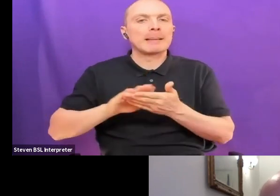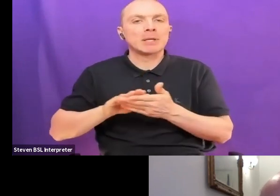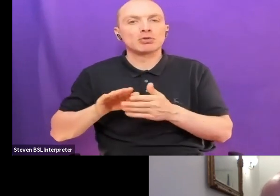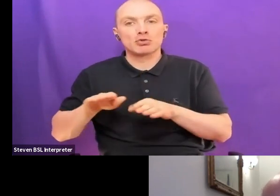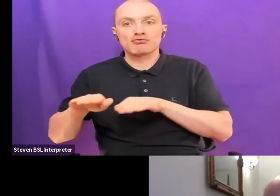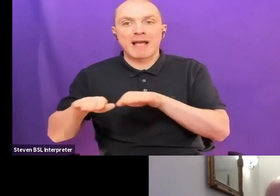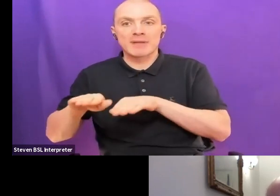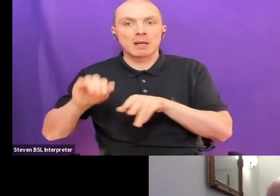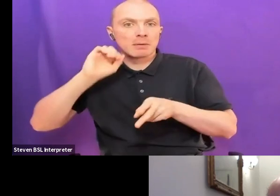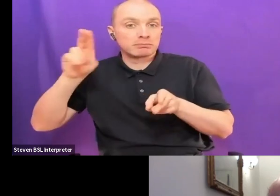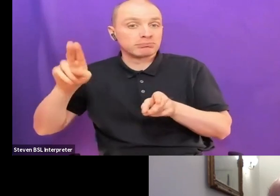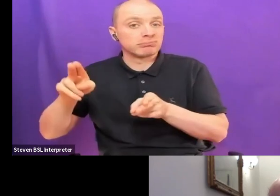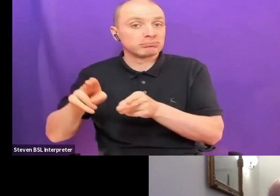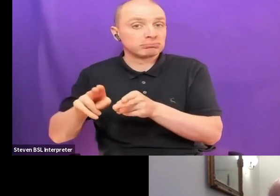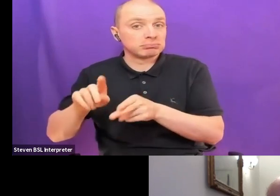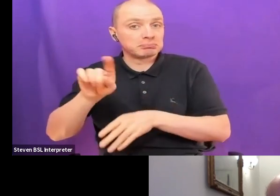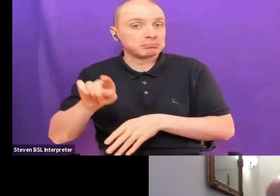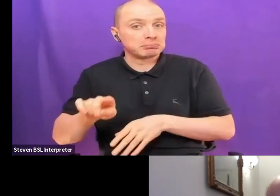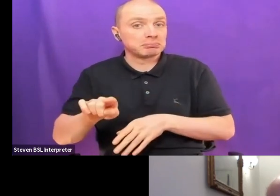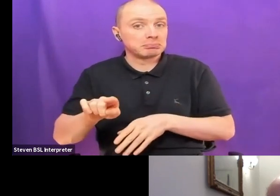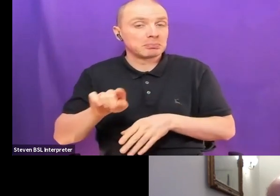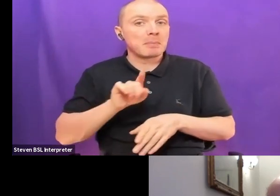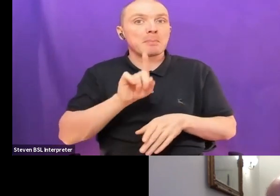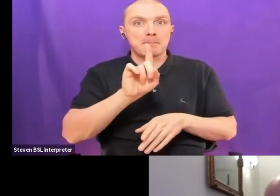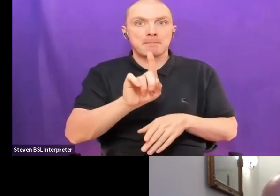internet shopping will probably mean more off-street,